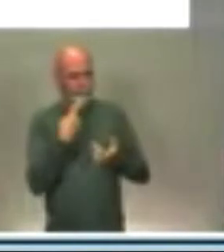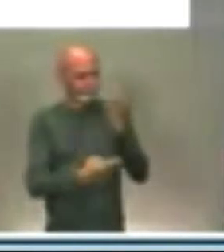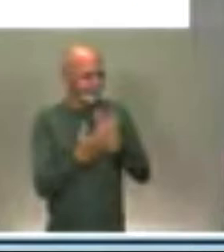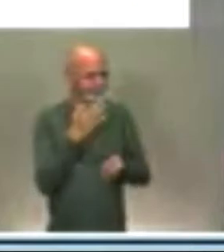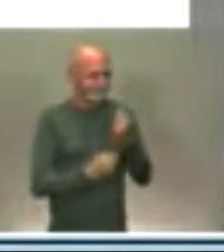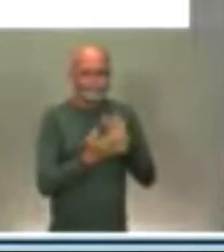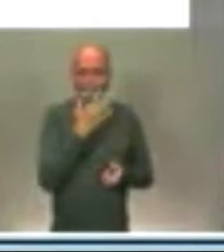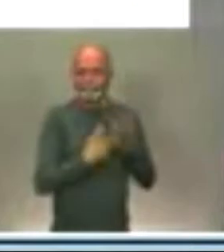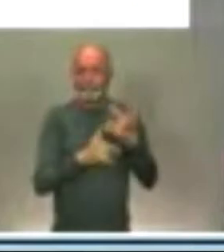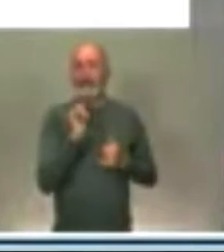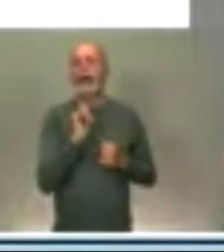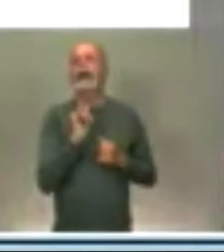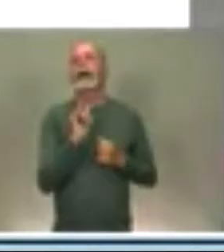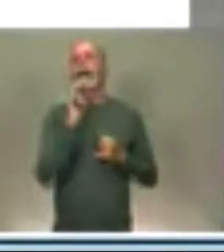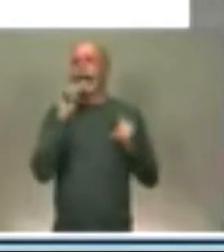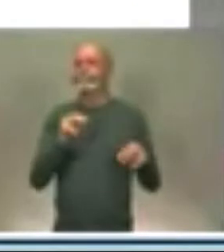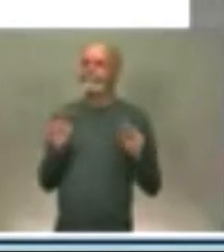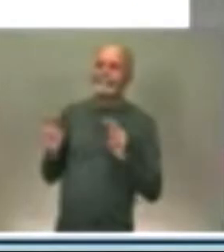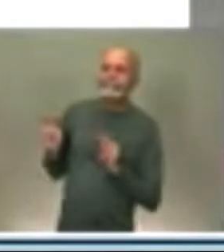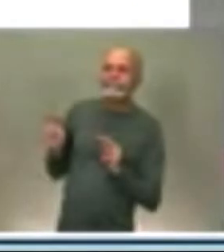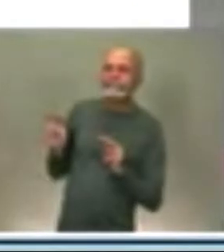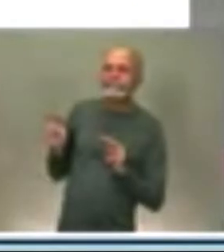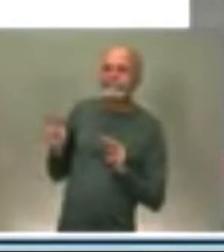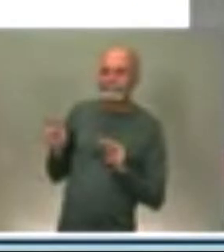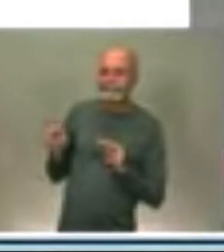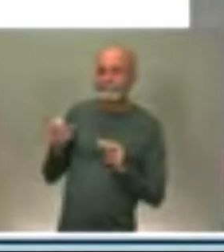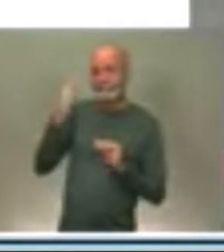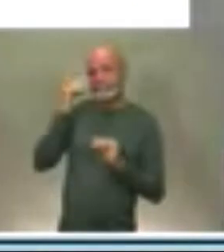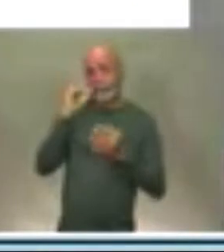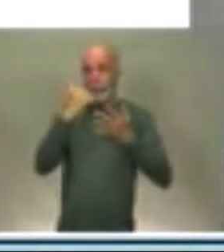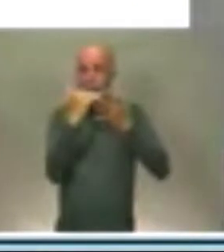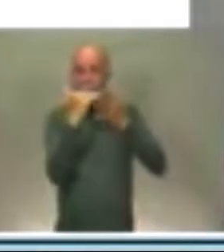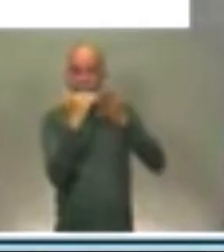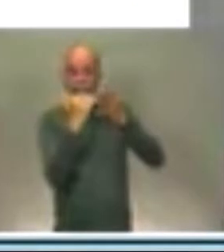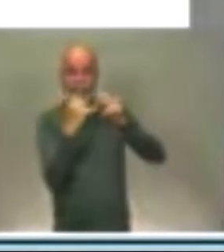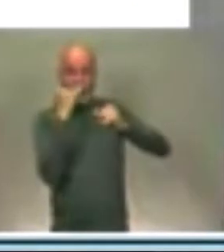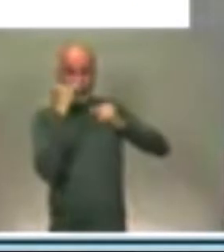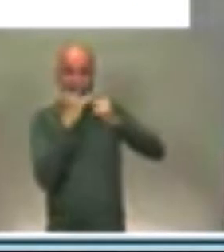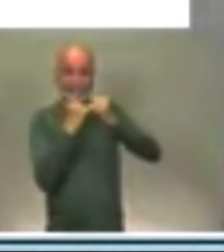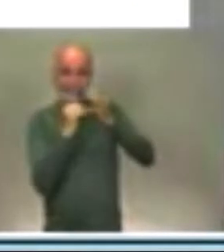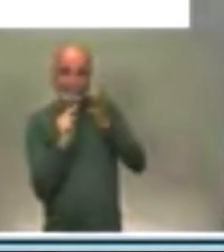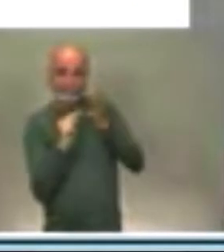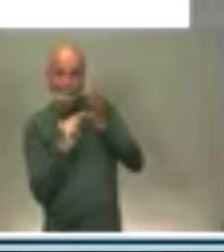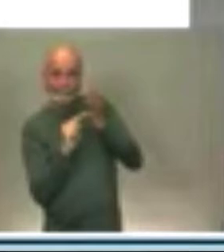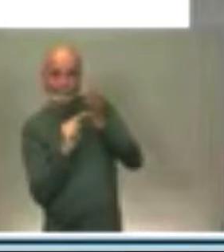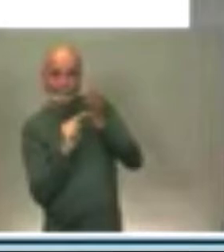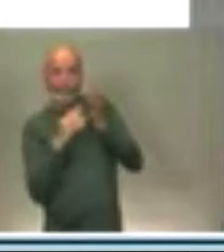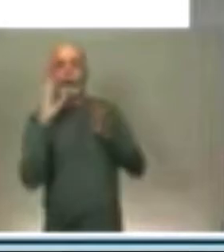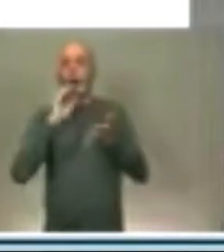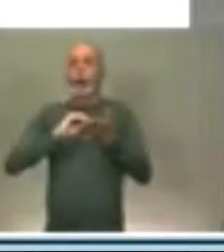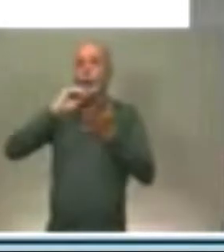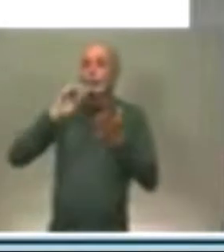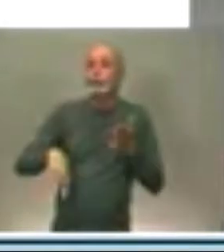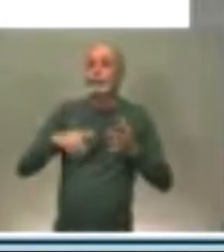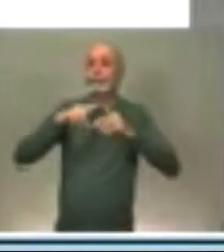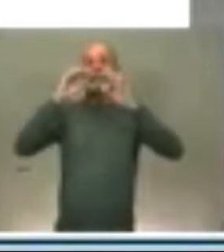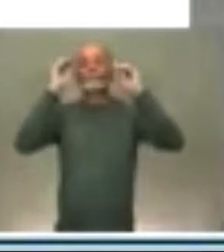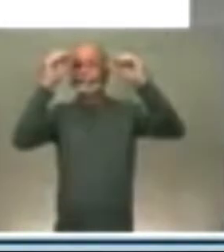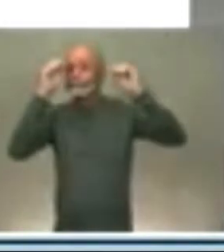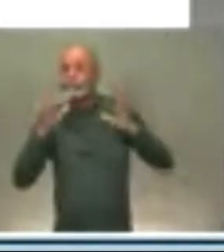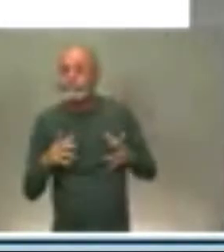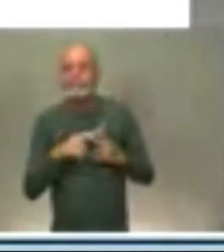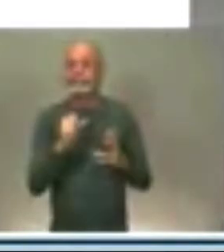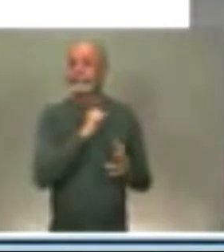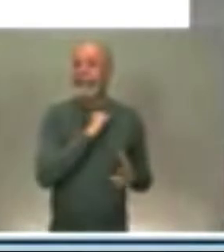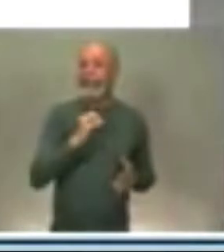in general as we enter phase five. Students, teachers, and staff have had two difficult